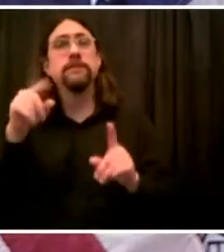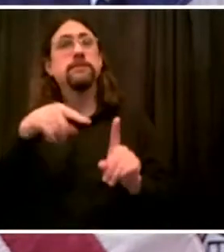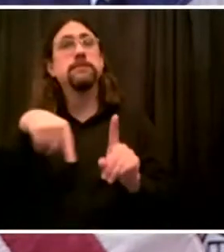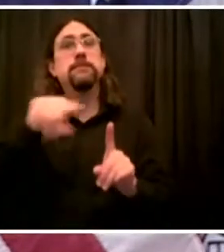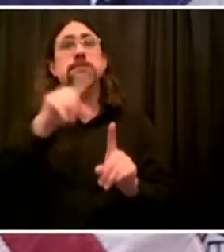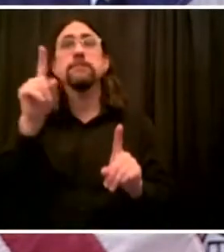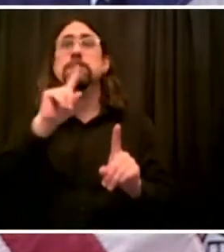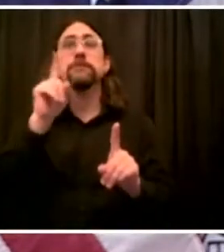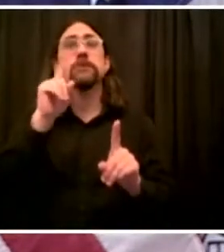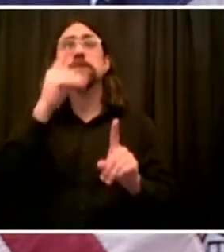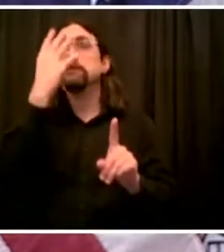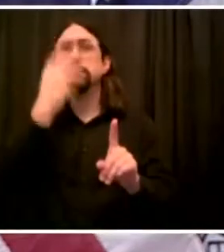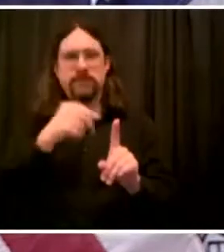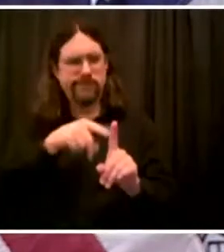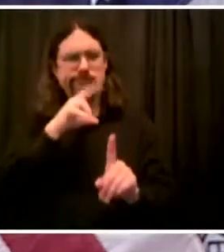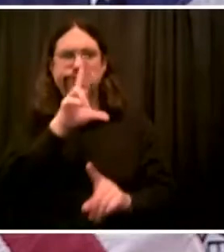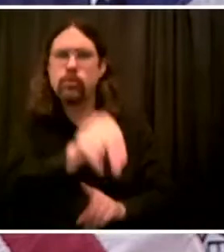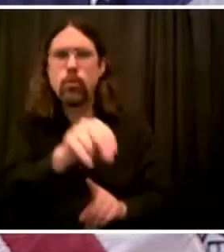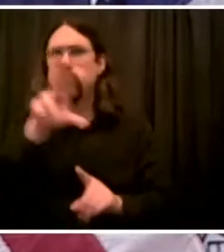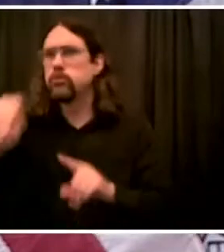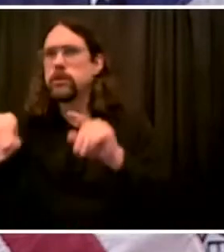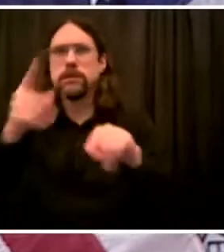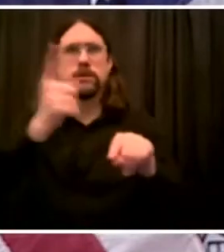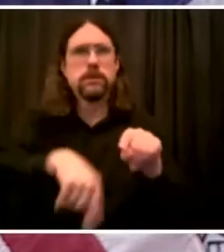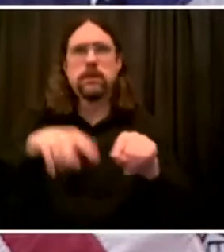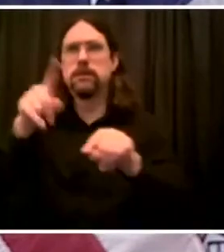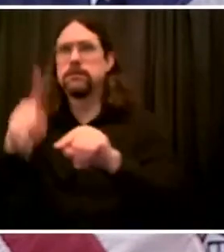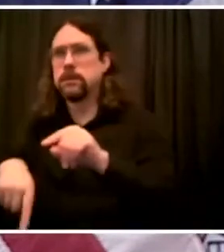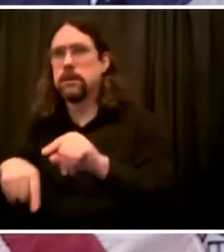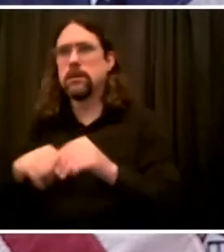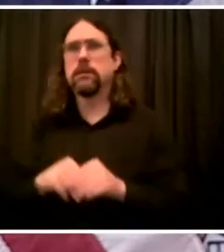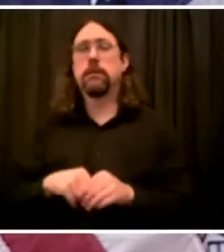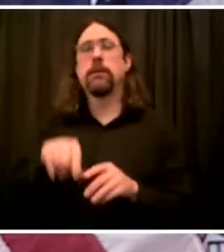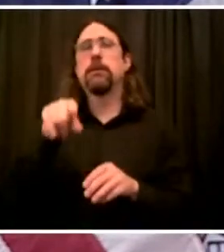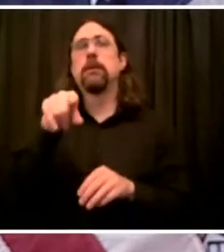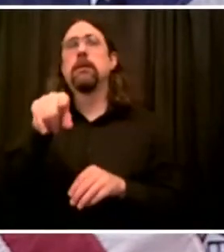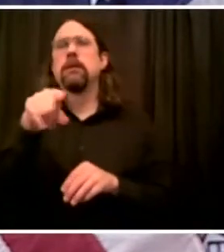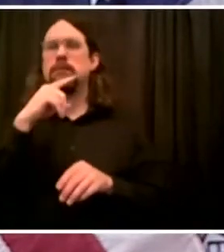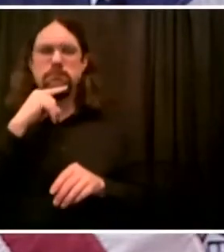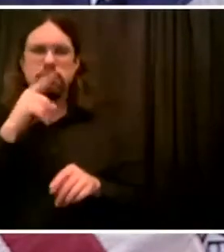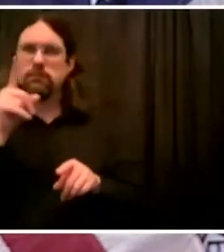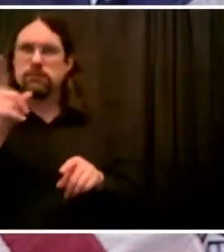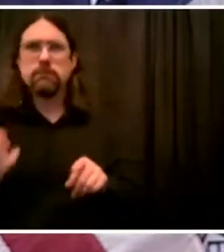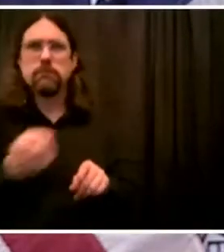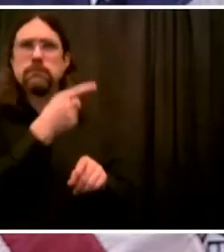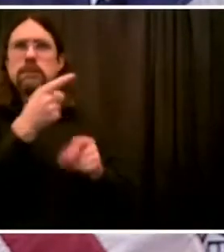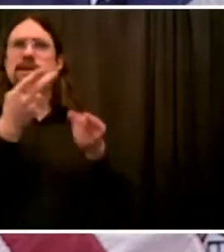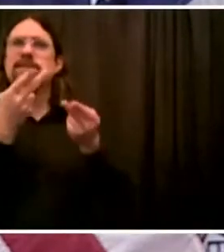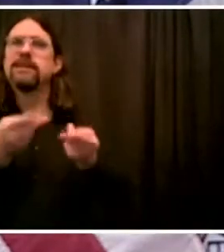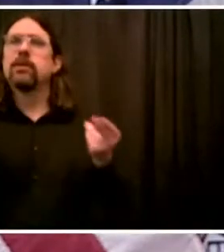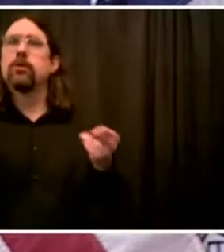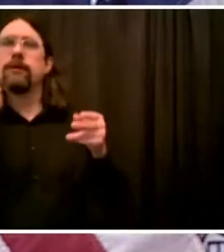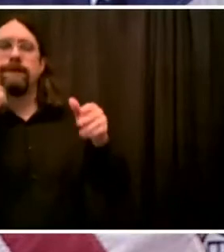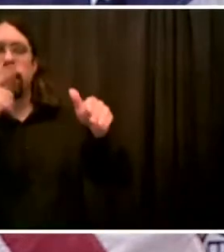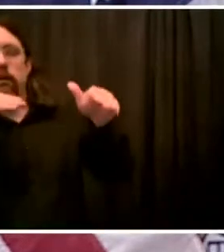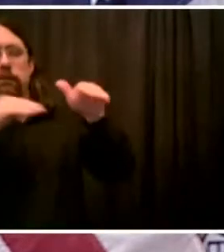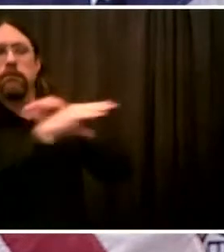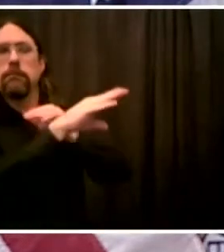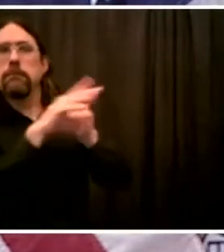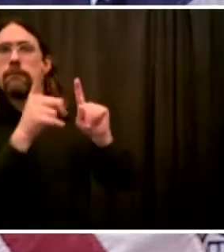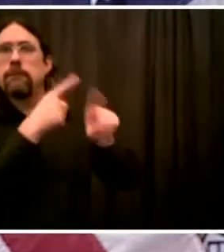did see buses of people getting dropped off there. So I want to ask you about that disconnect, but also how you are defining